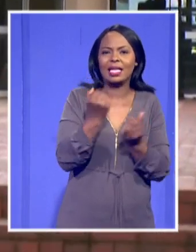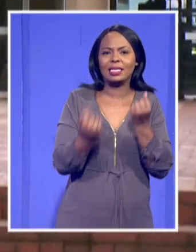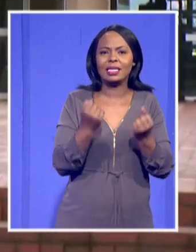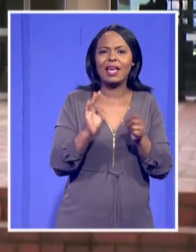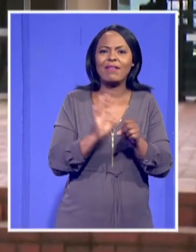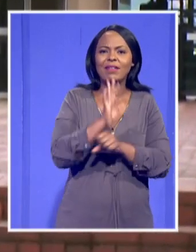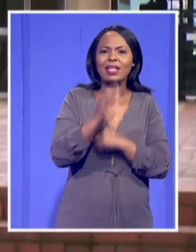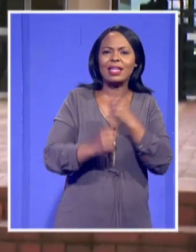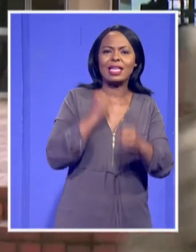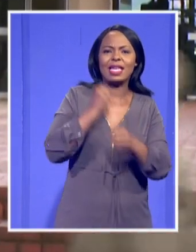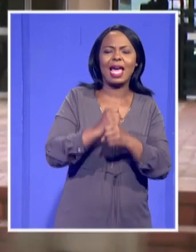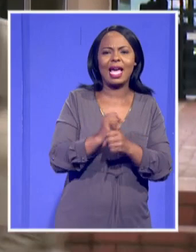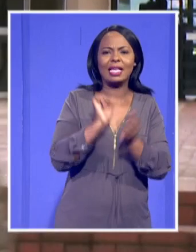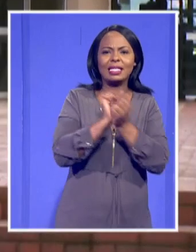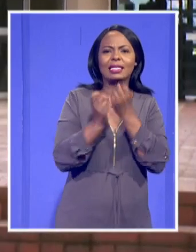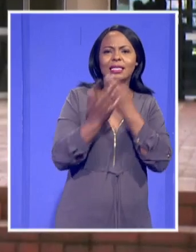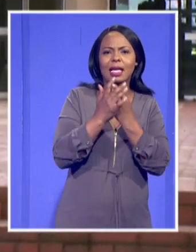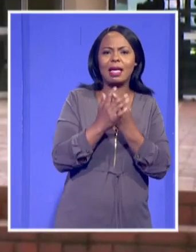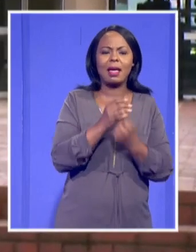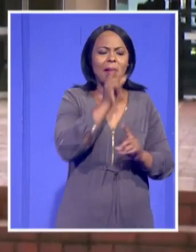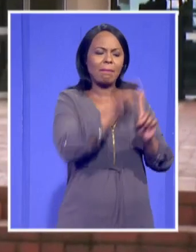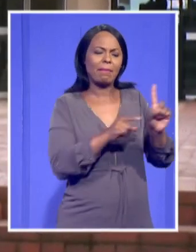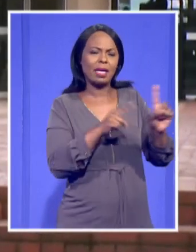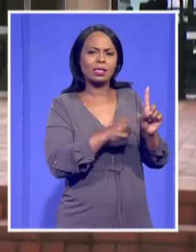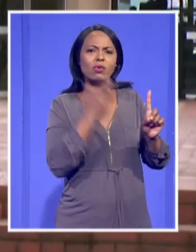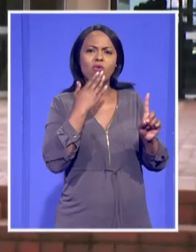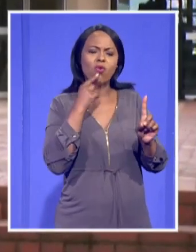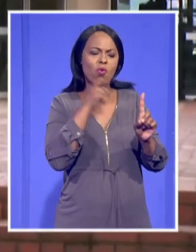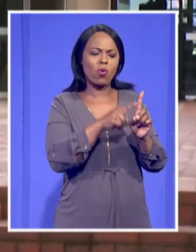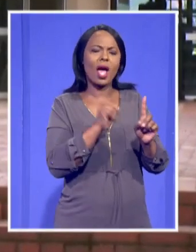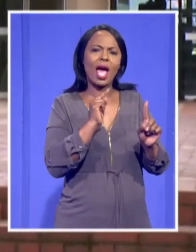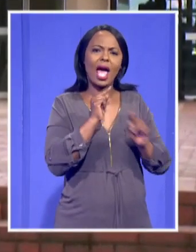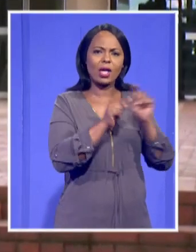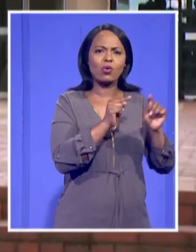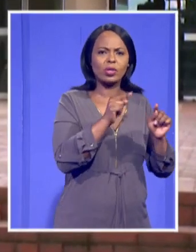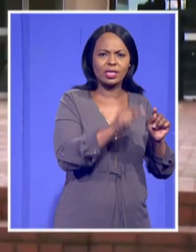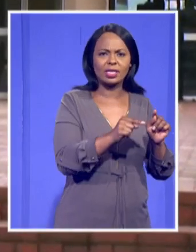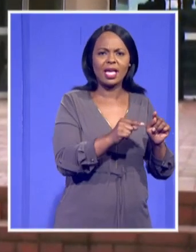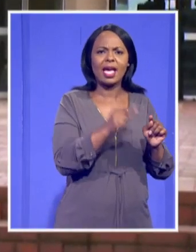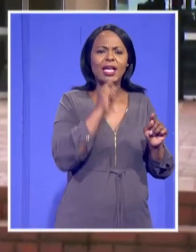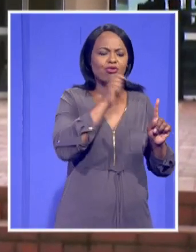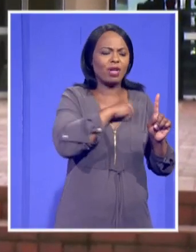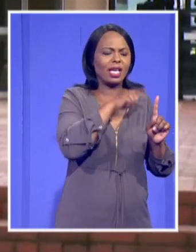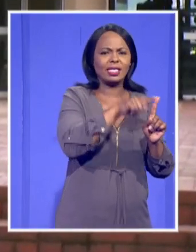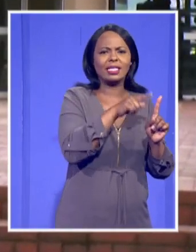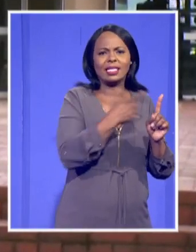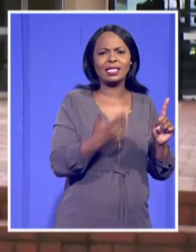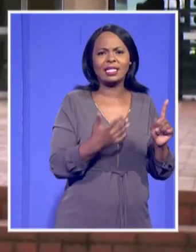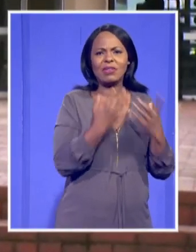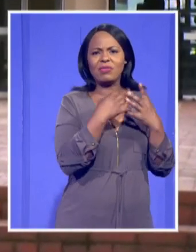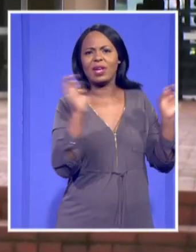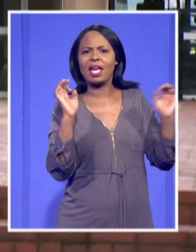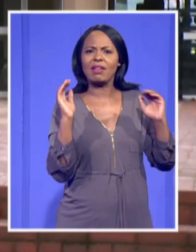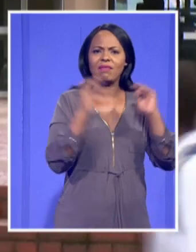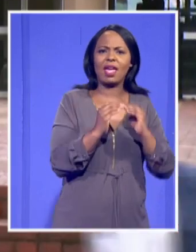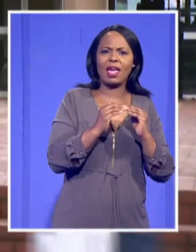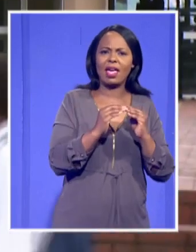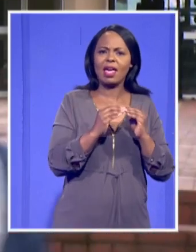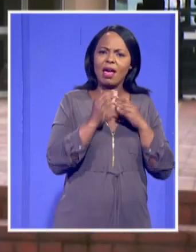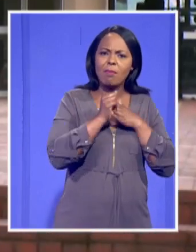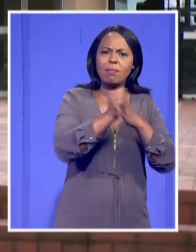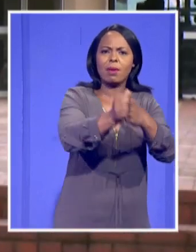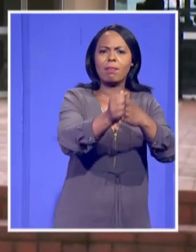sentence. How can an accused person like that be trusted to be free and fair and to do this case